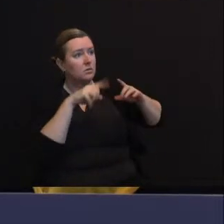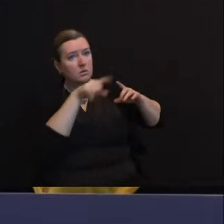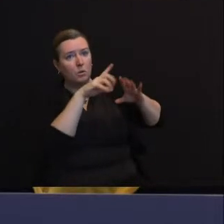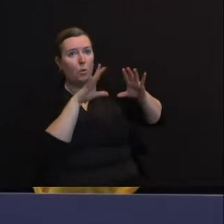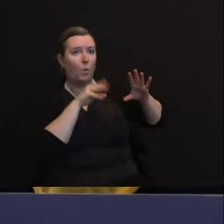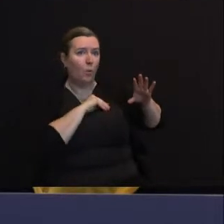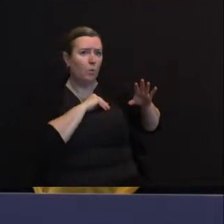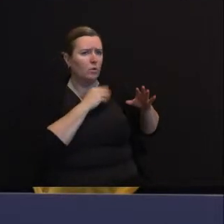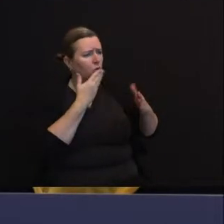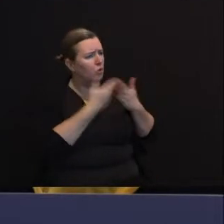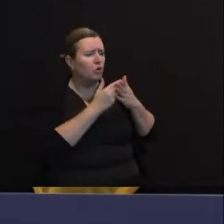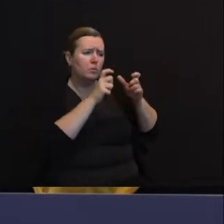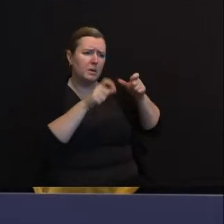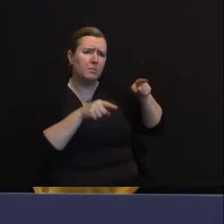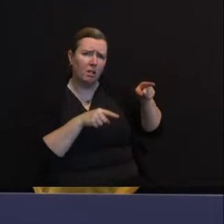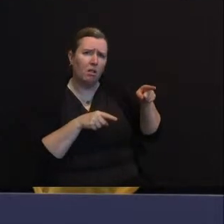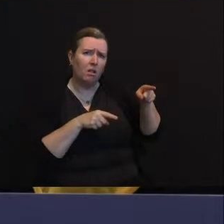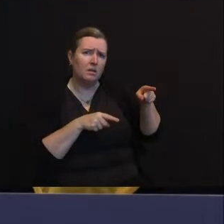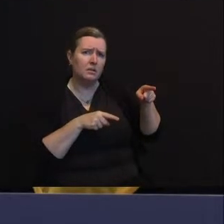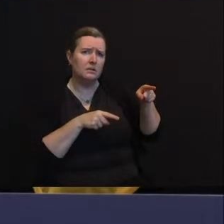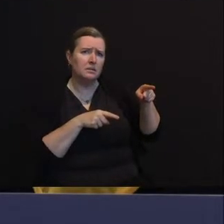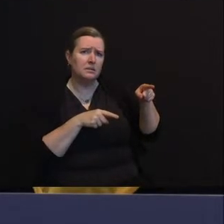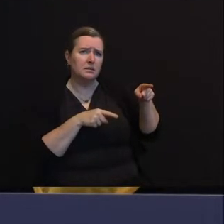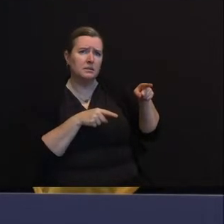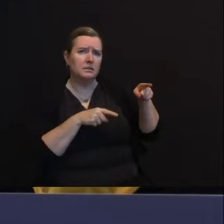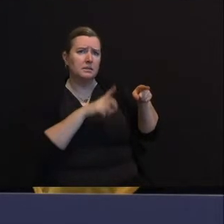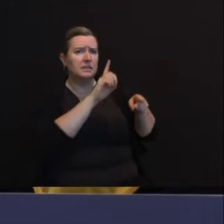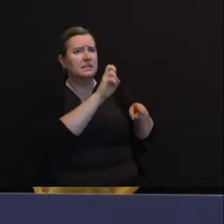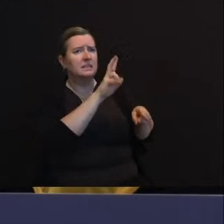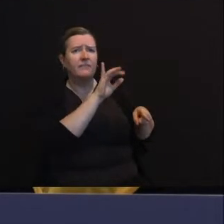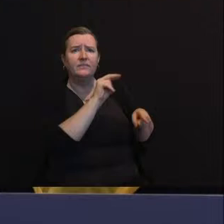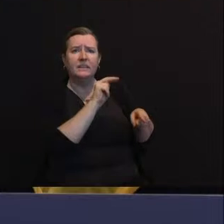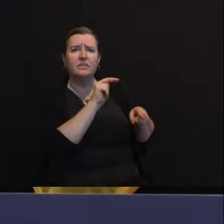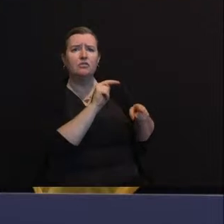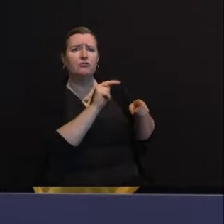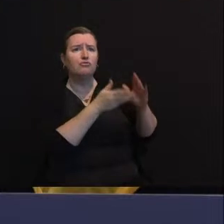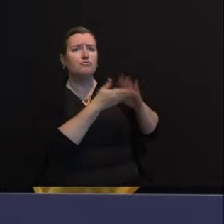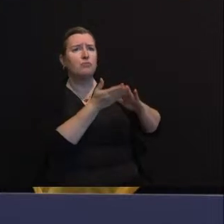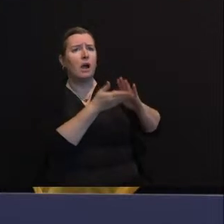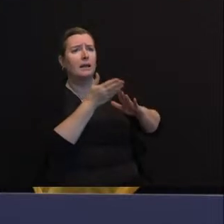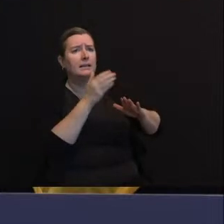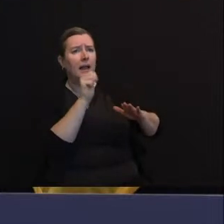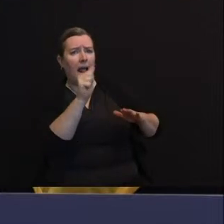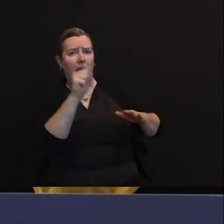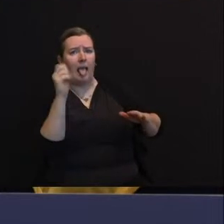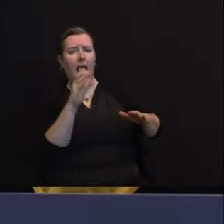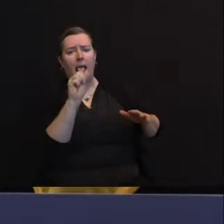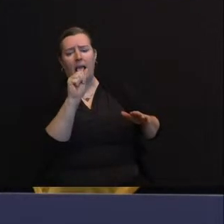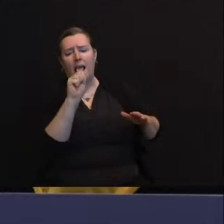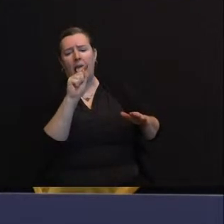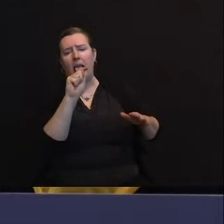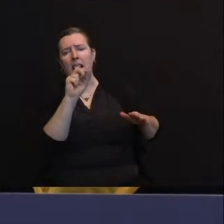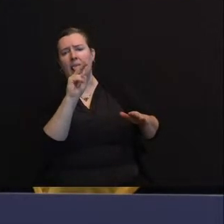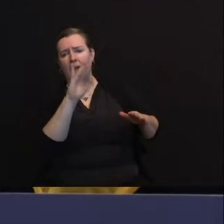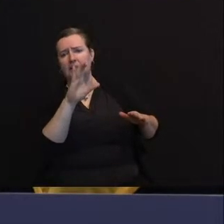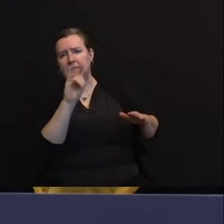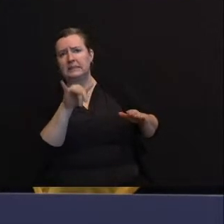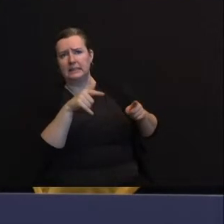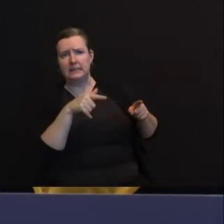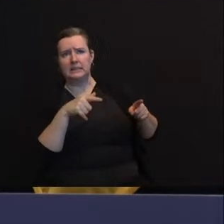with. Kevin McHugh, who runs the Atlantic Health operation, I'll single Kevin out because he speaks on behalf of the